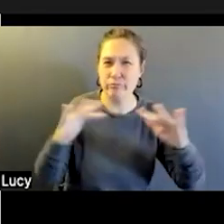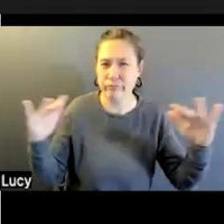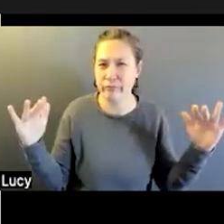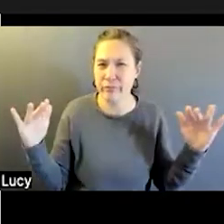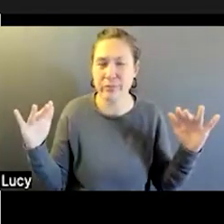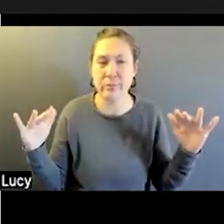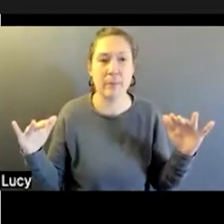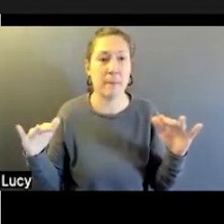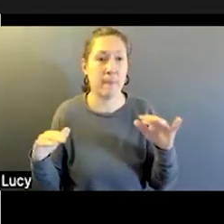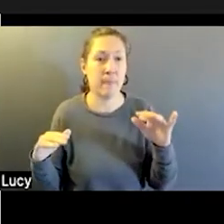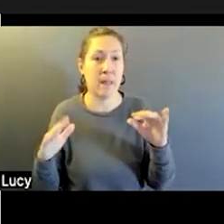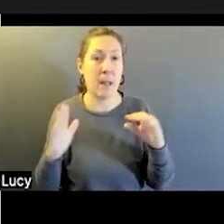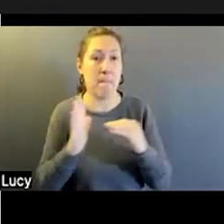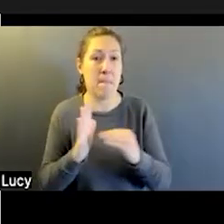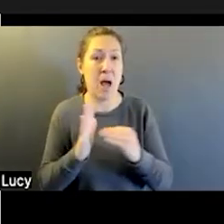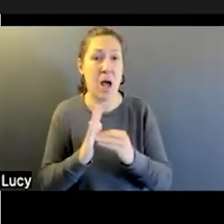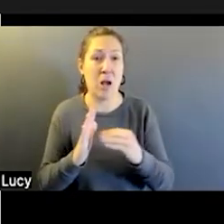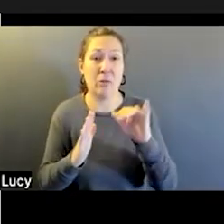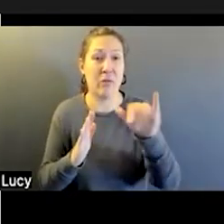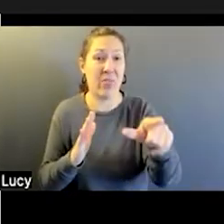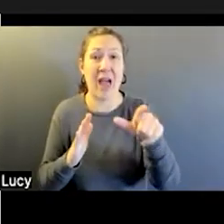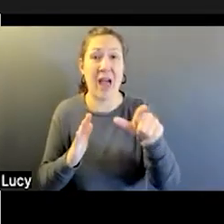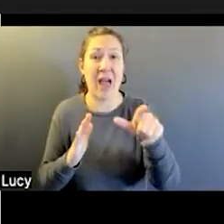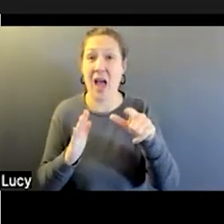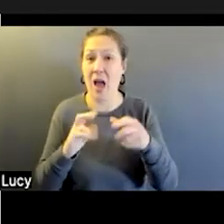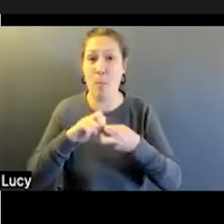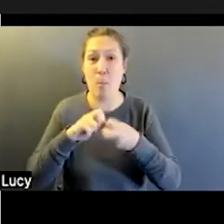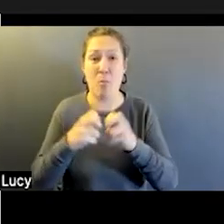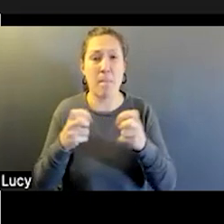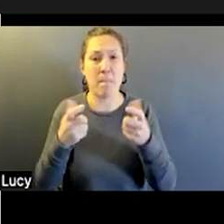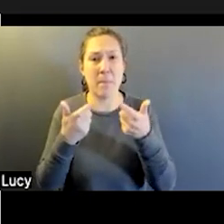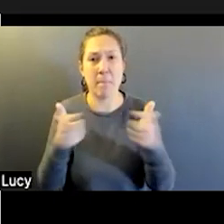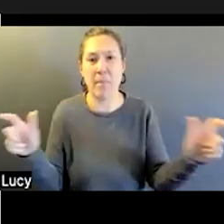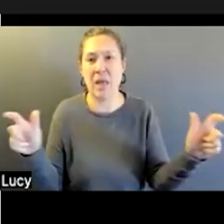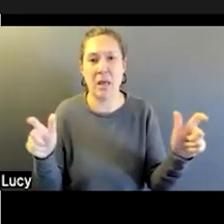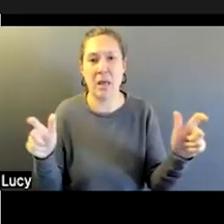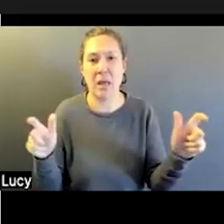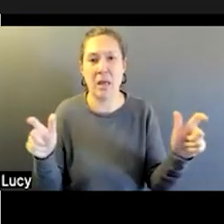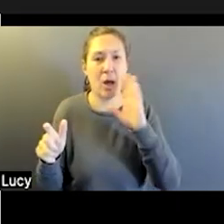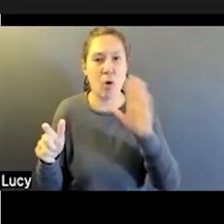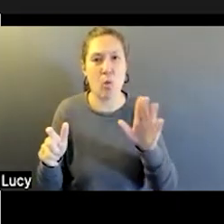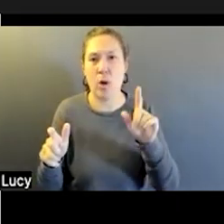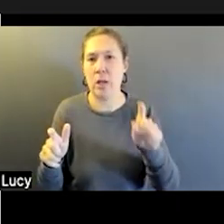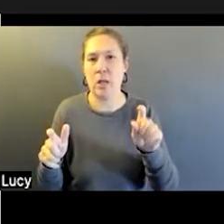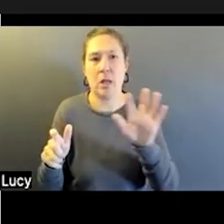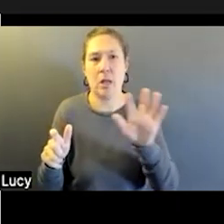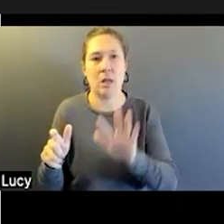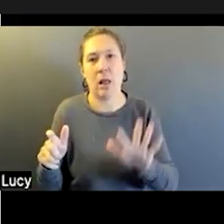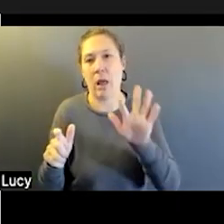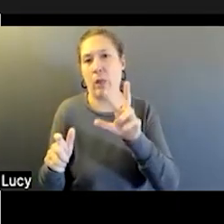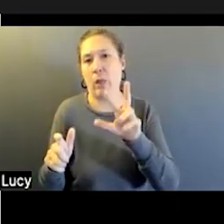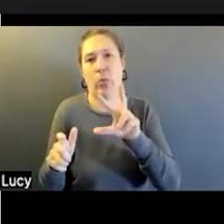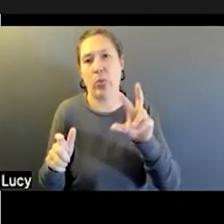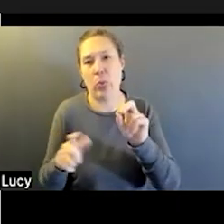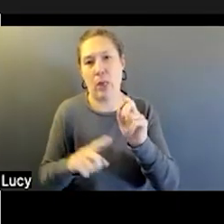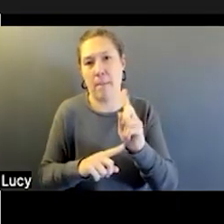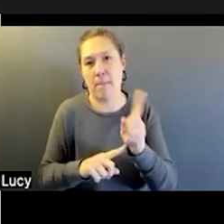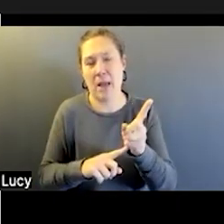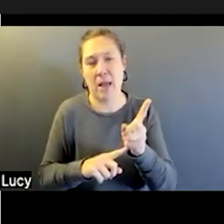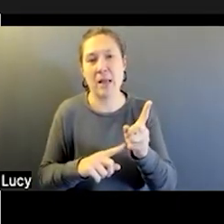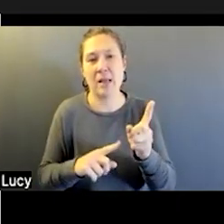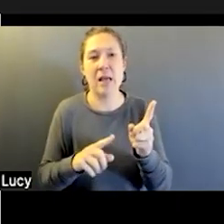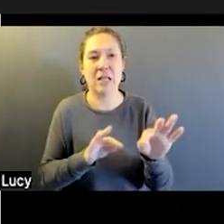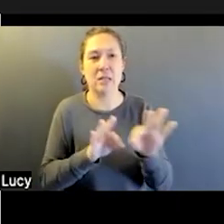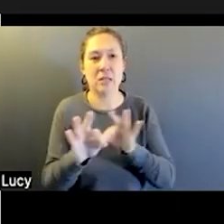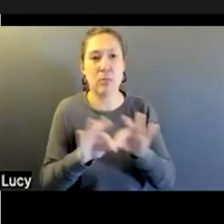this problem is huge. It would need like 30 minutes only to explain the more than 20 sets of constraints